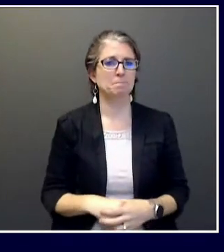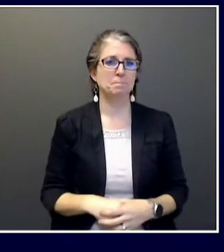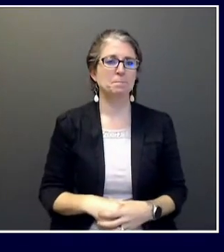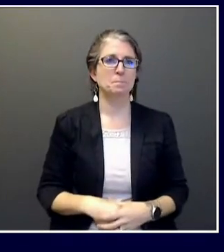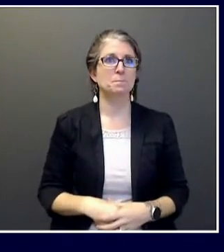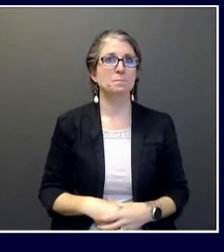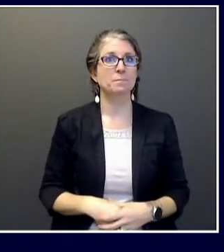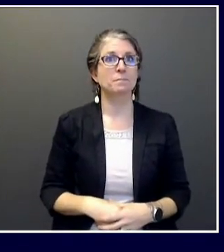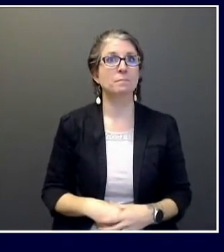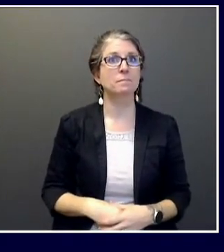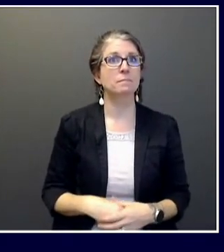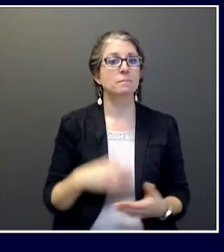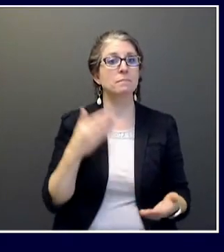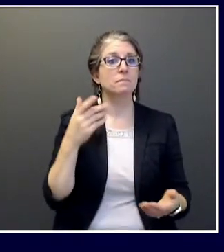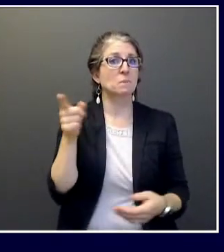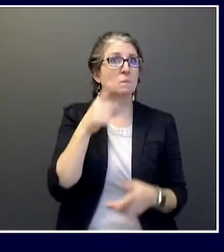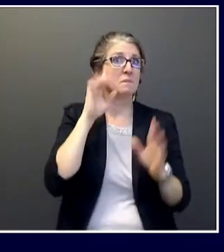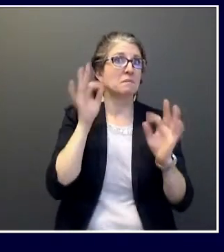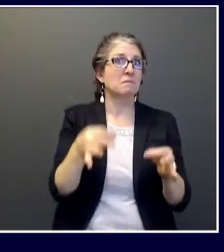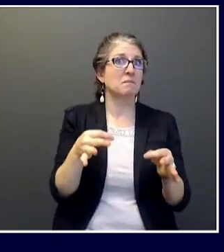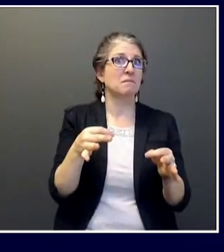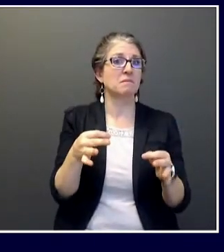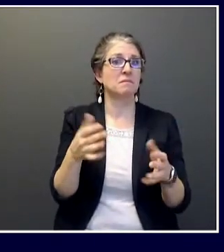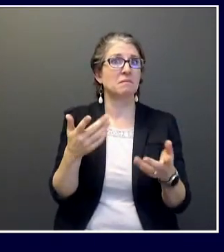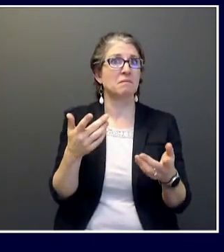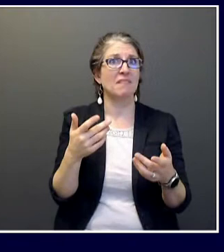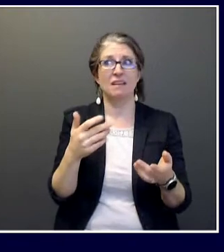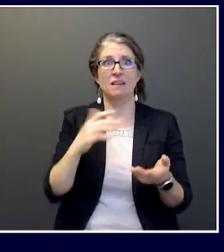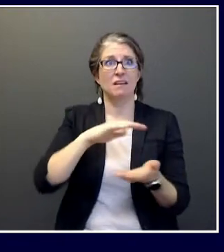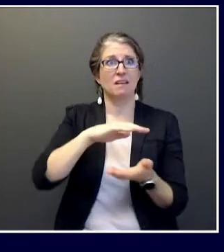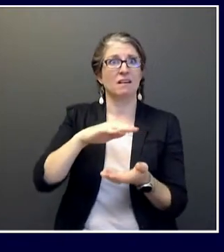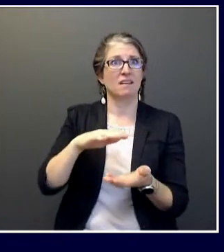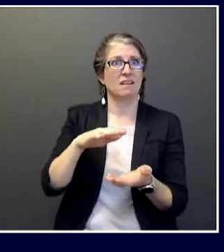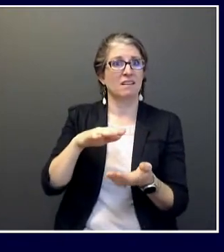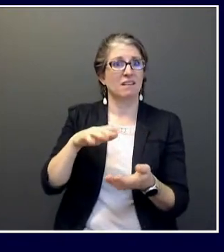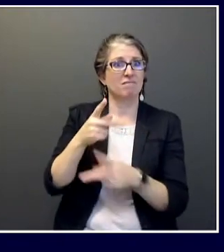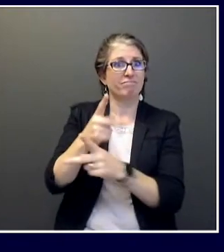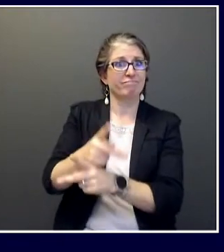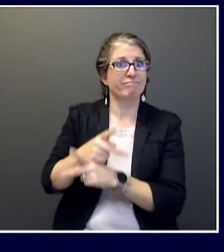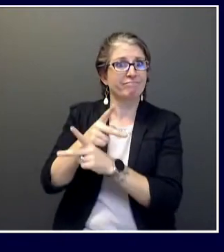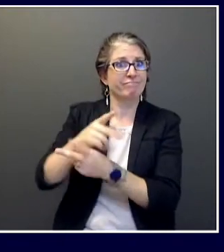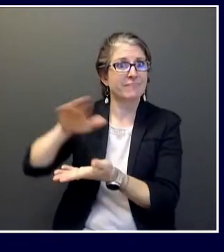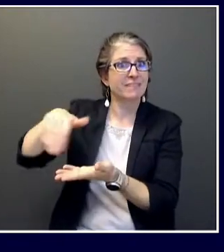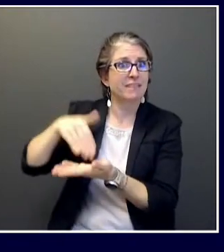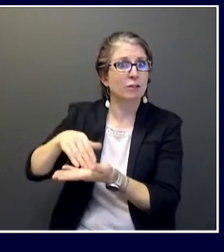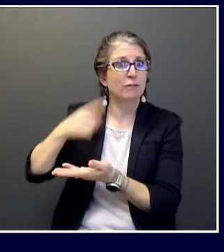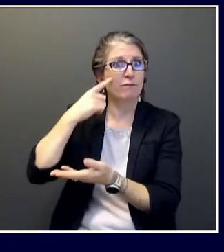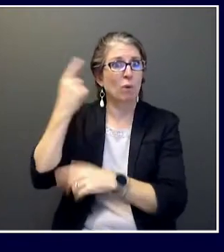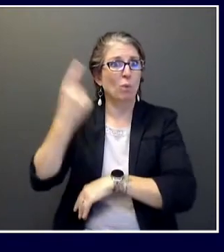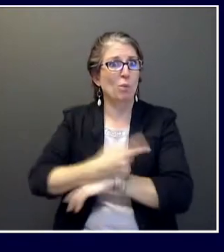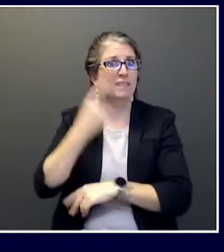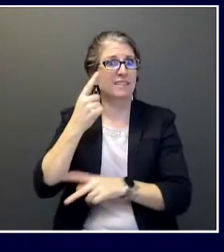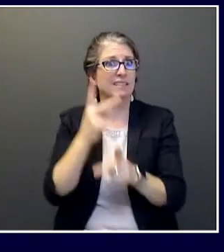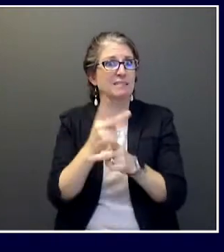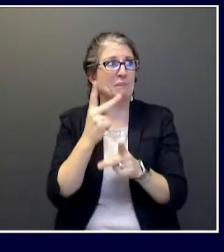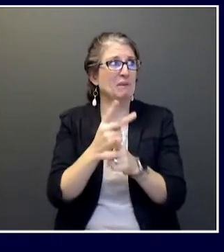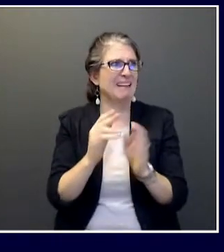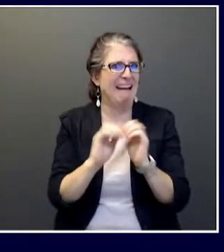types of childcare supports that we offer for people who are having some sort of side effects